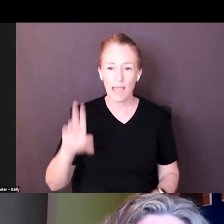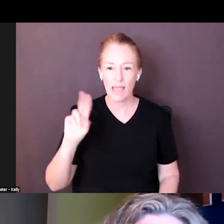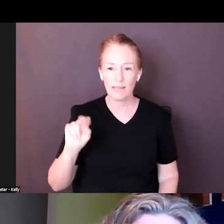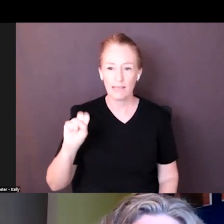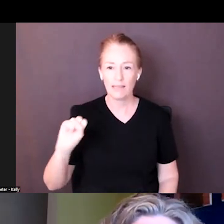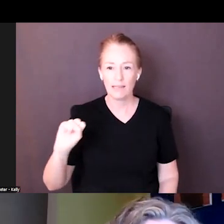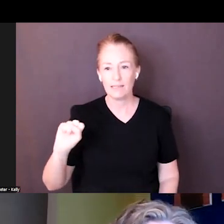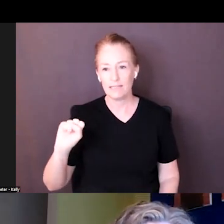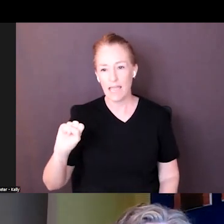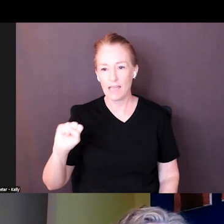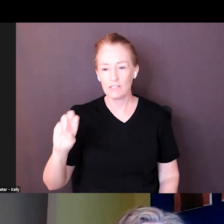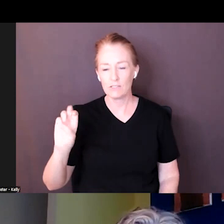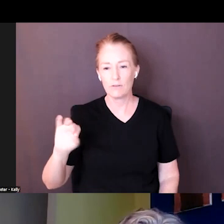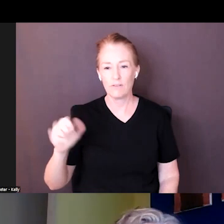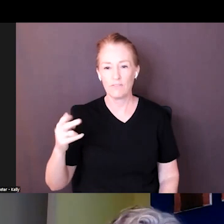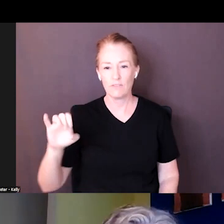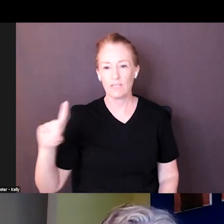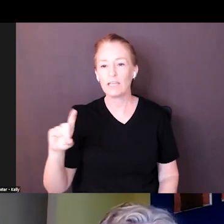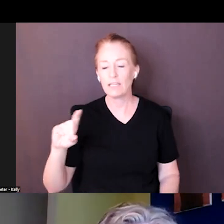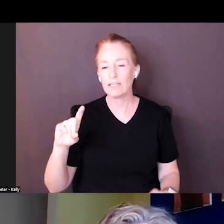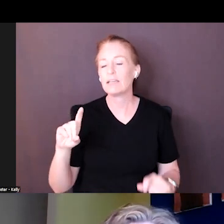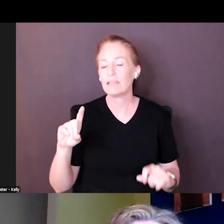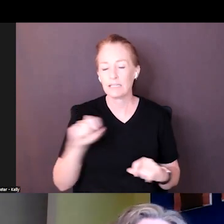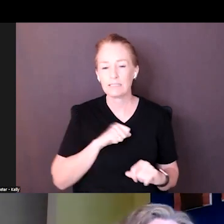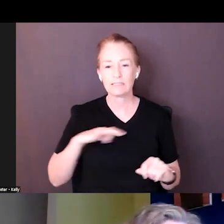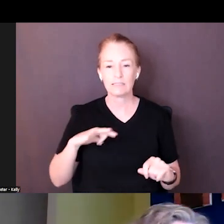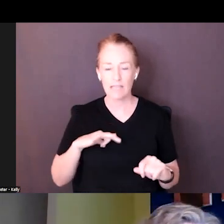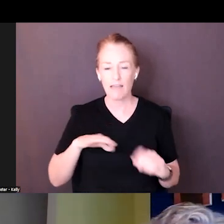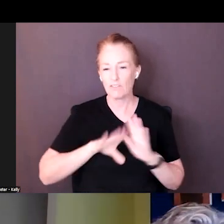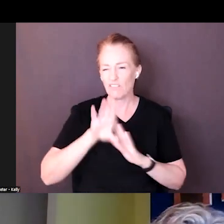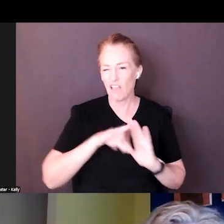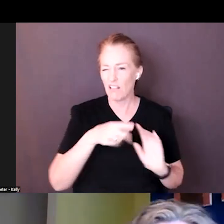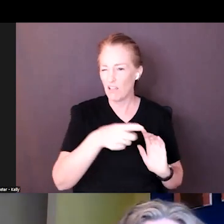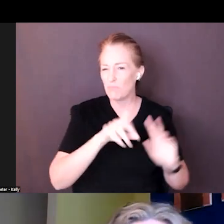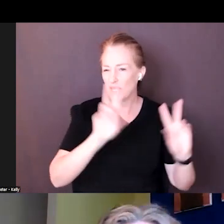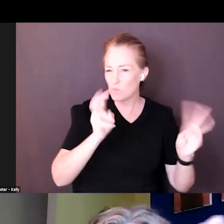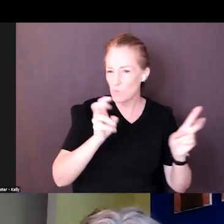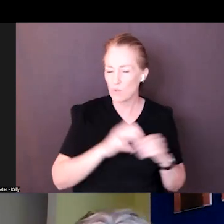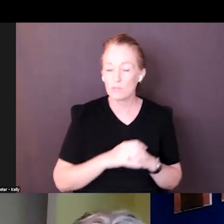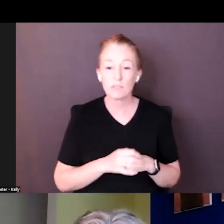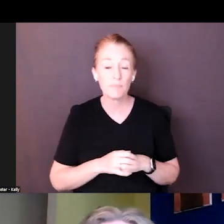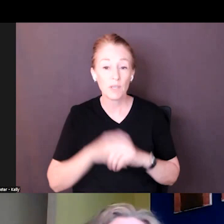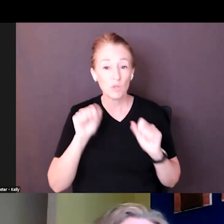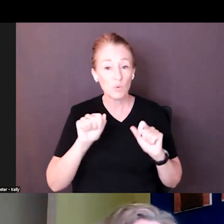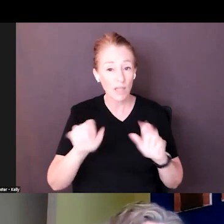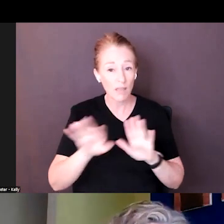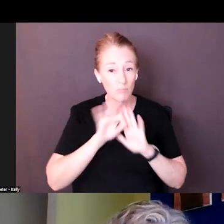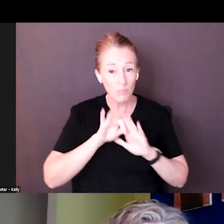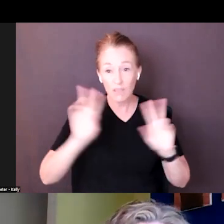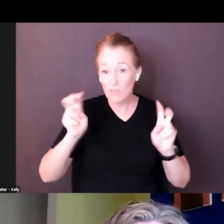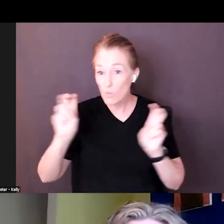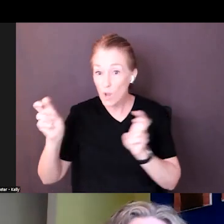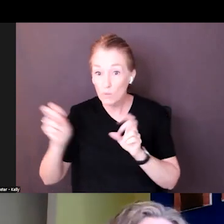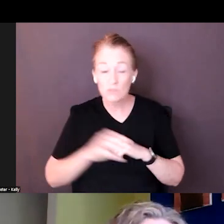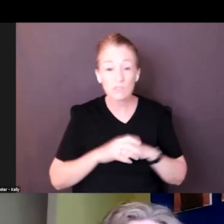developed one of these quotes, and there are quotes that you can choose. There you can get long sleeve, you can get hats, you can get